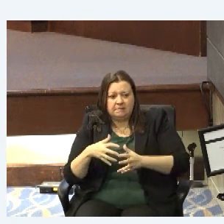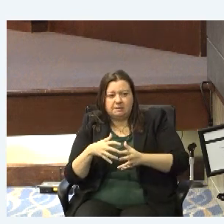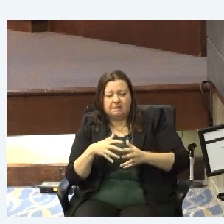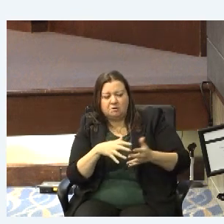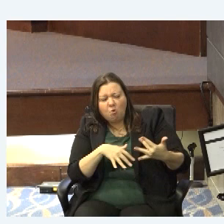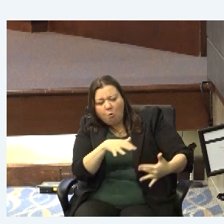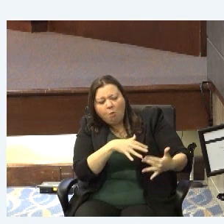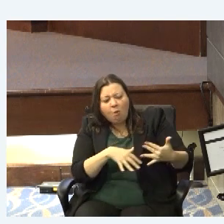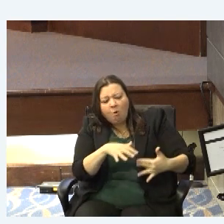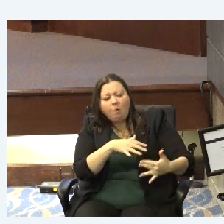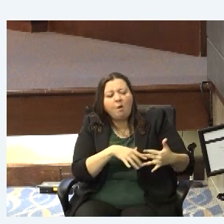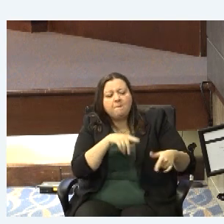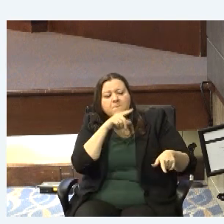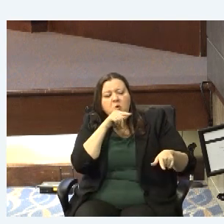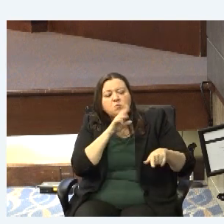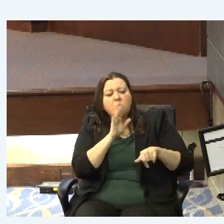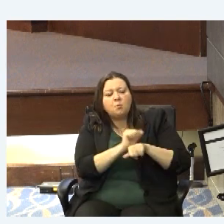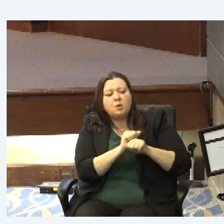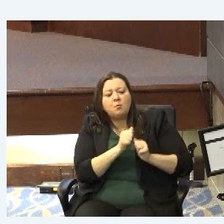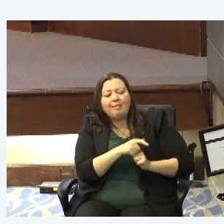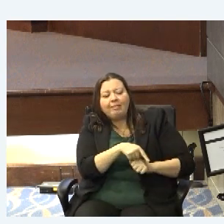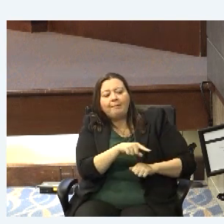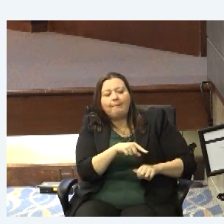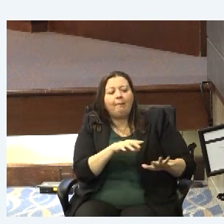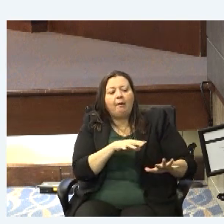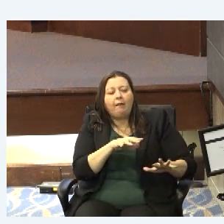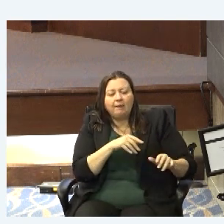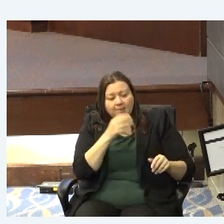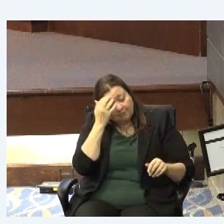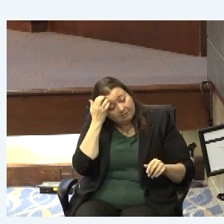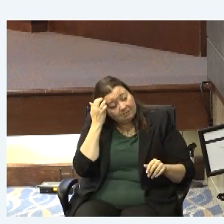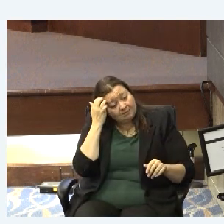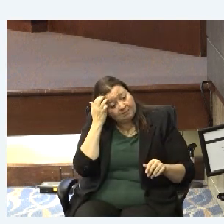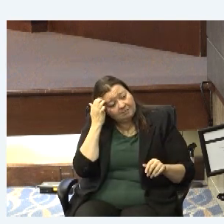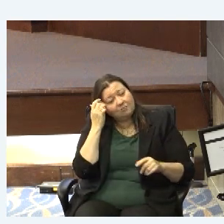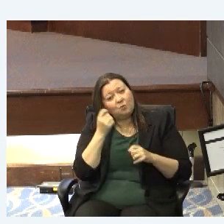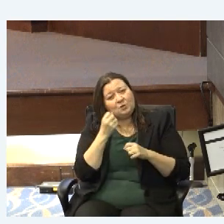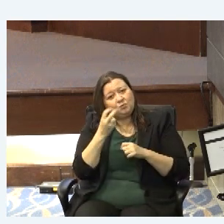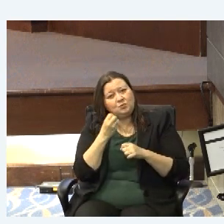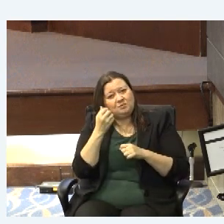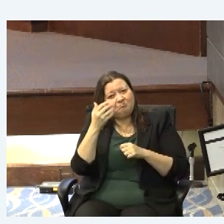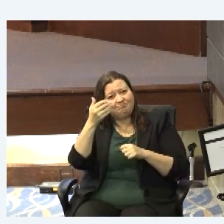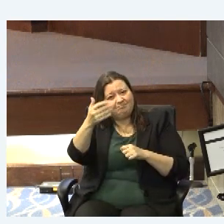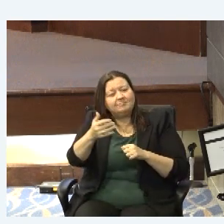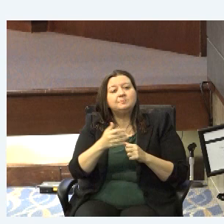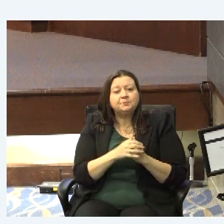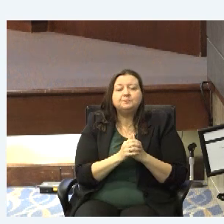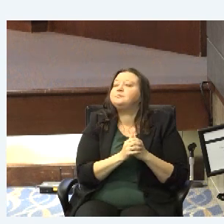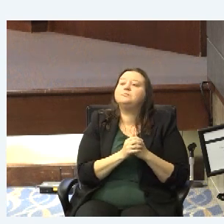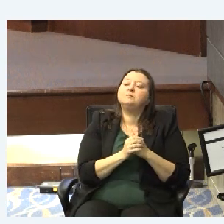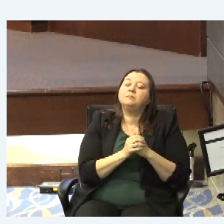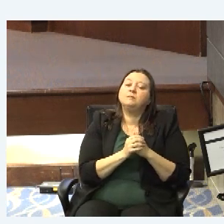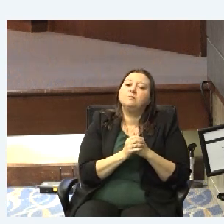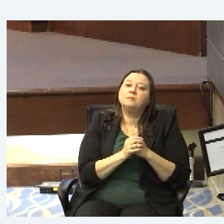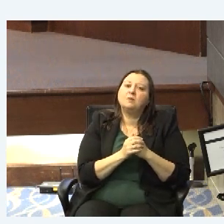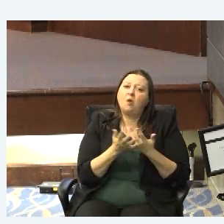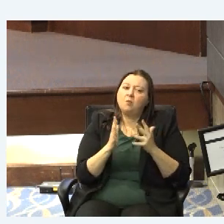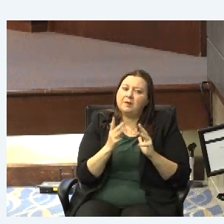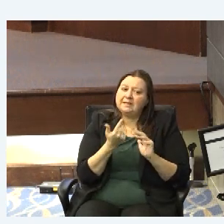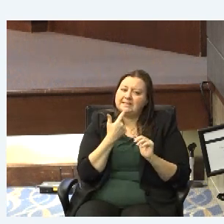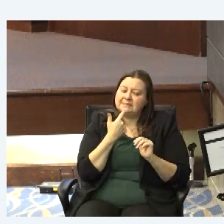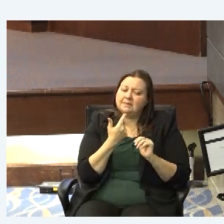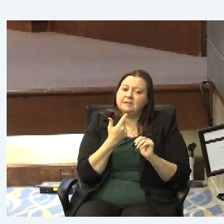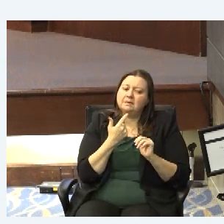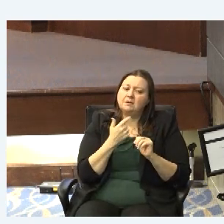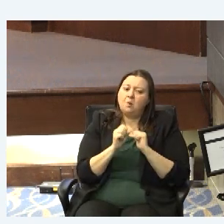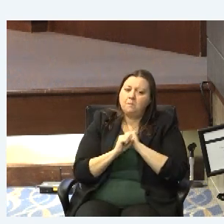know the birds that they will be working with for years to come. We have already sent